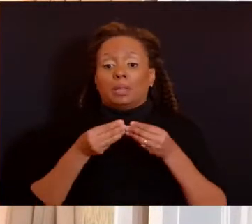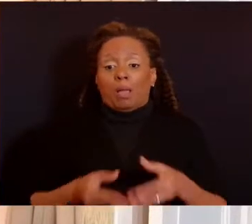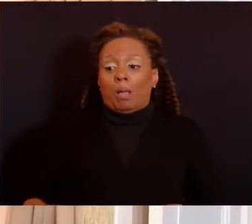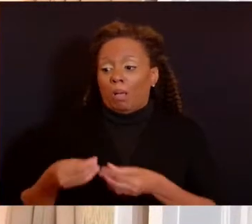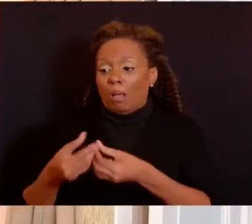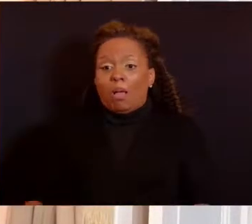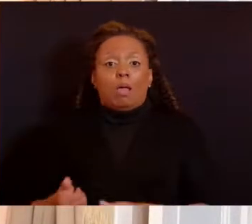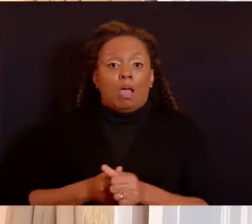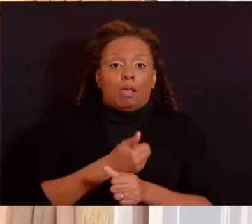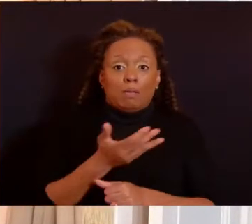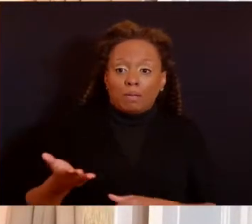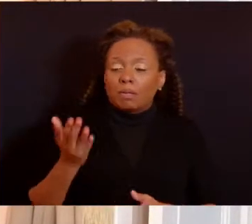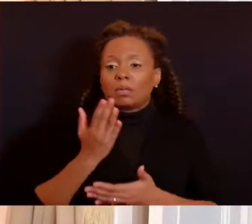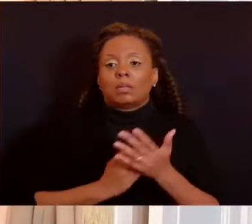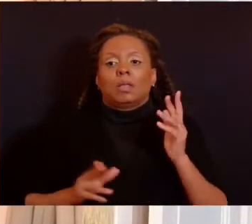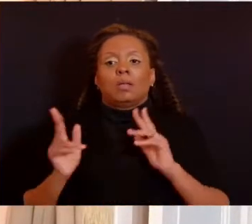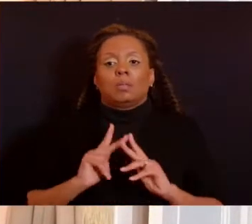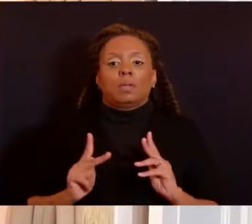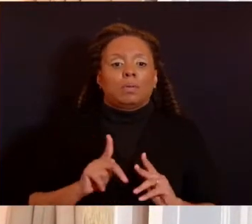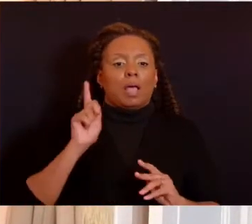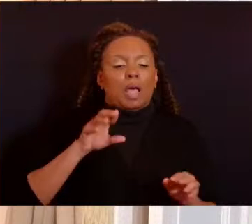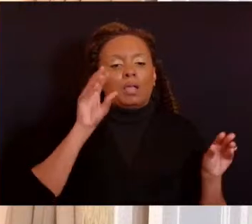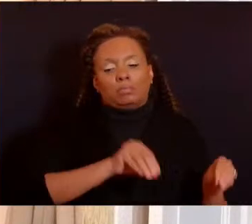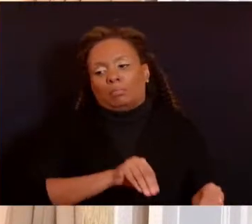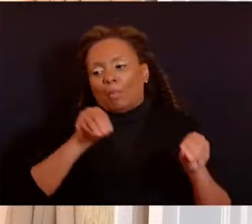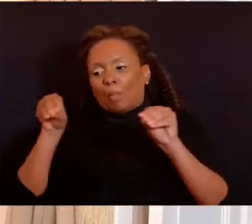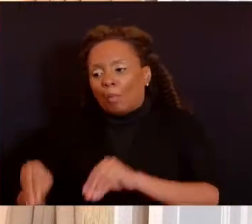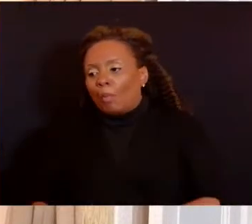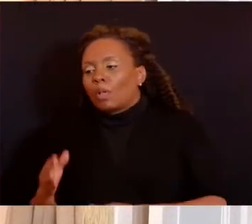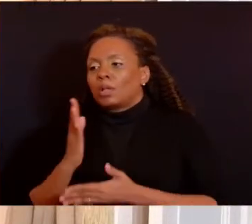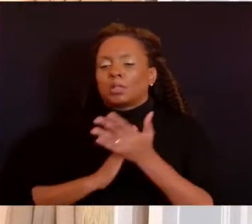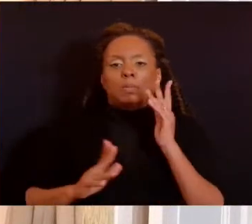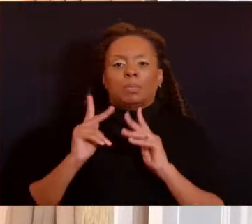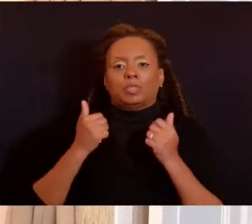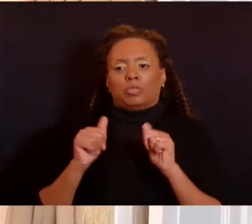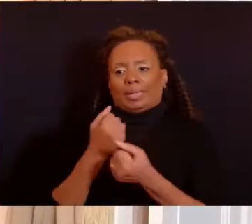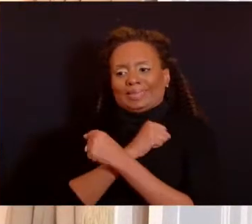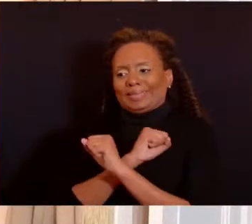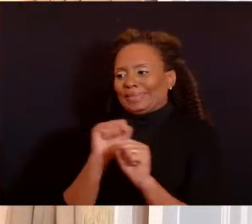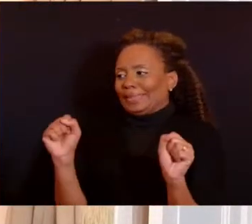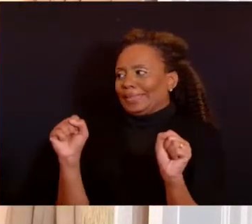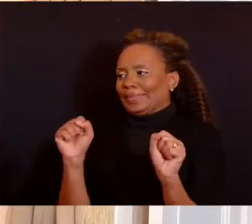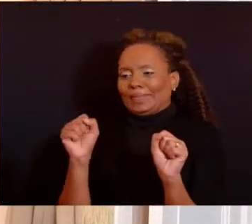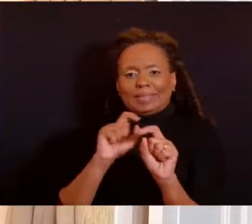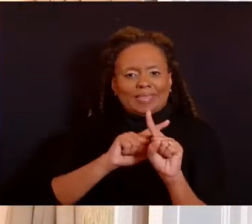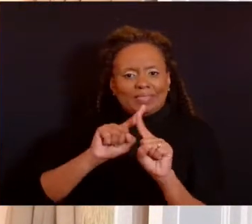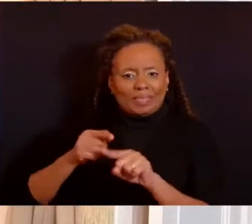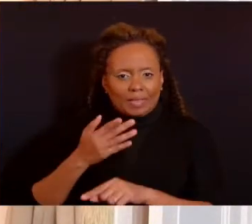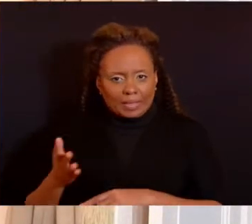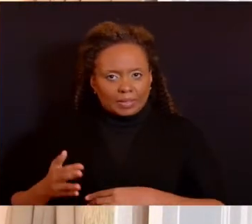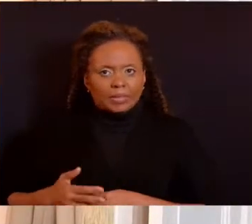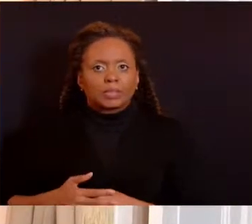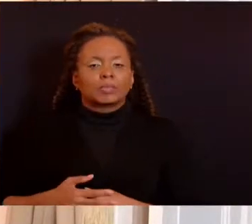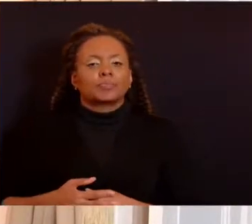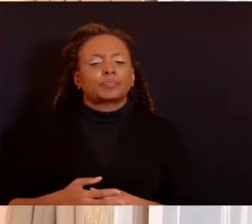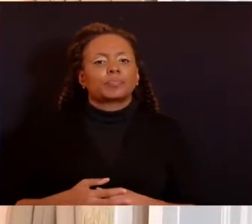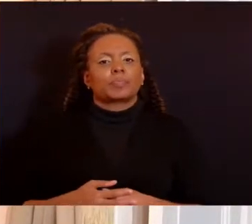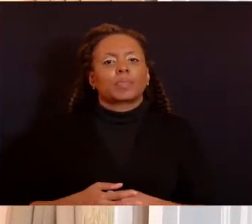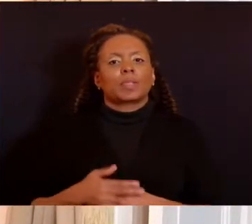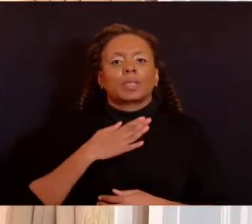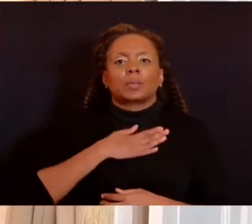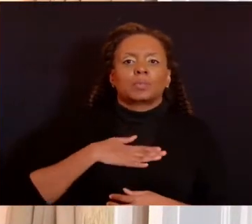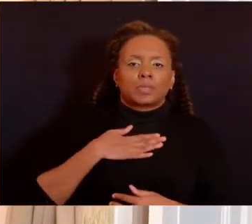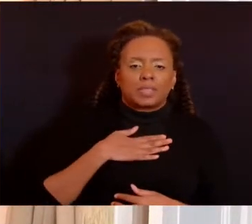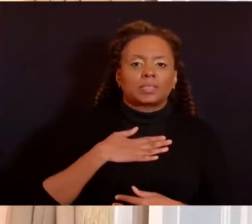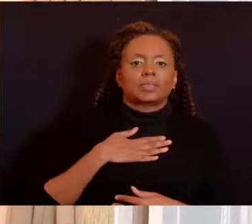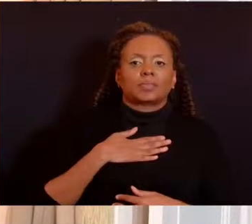dislocated and are trying to save what little they can. And we want simply to say to the rest of Barbados, let us use this